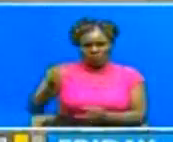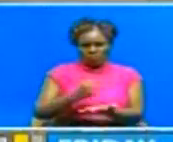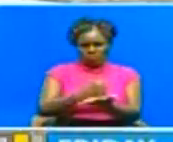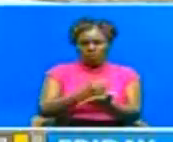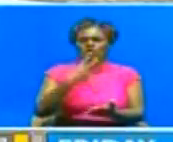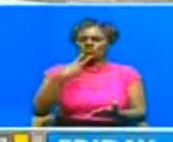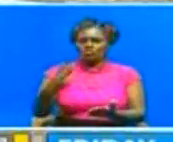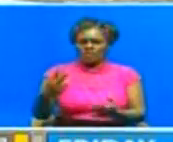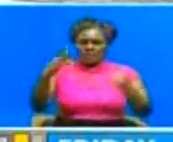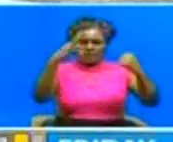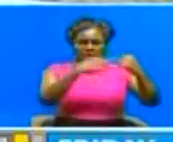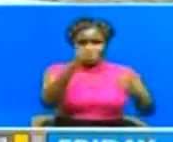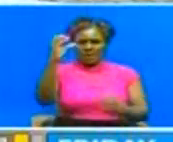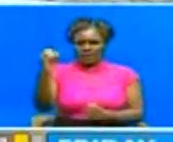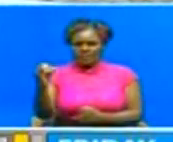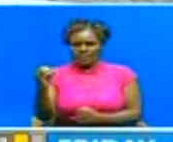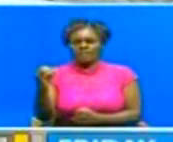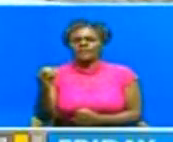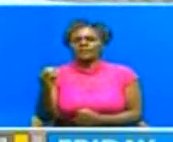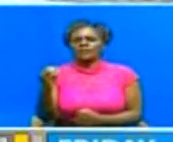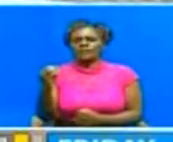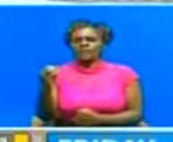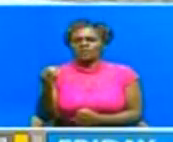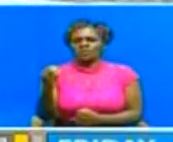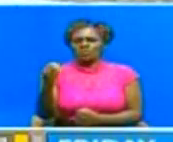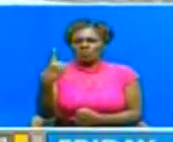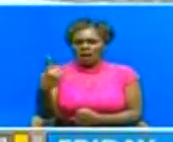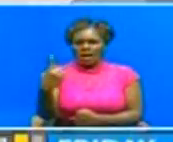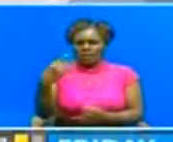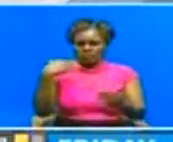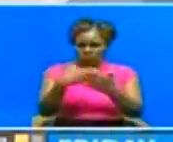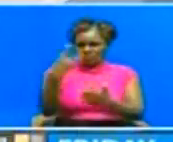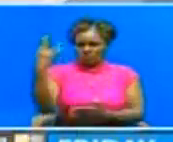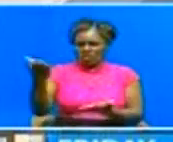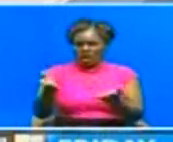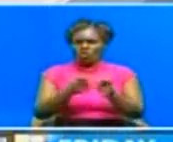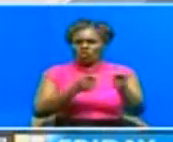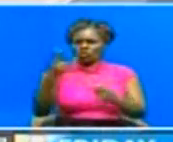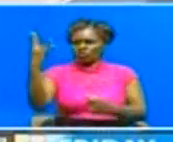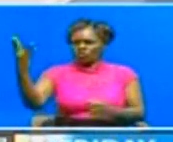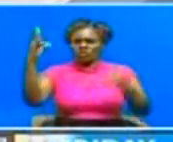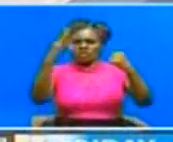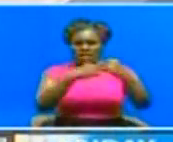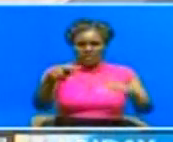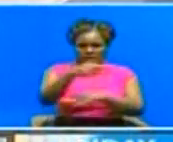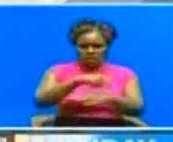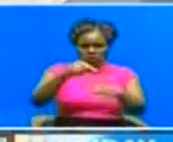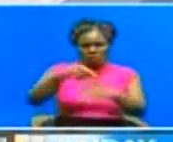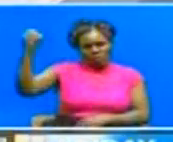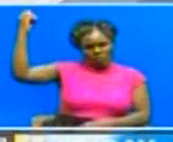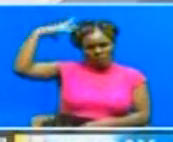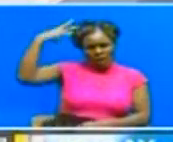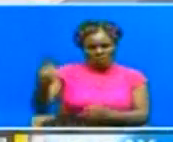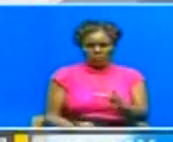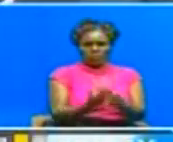of 280 megawatts from Olkaria 1 to 4, and now controls 48% of the national power production